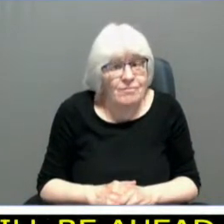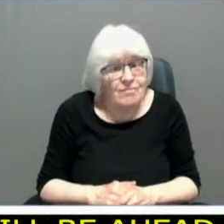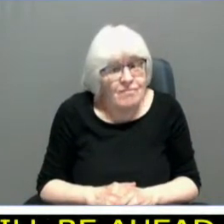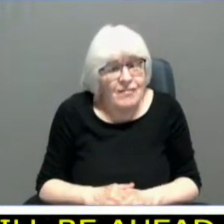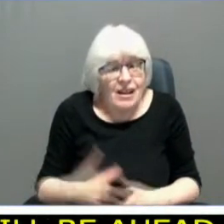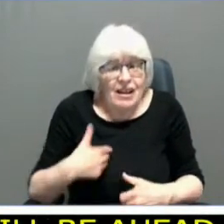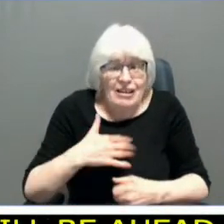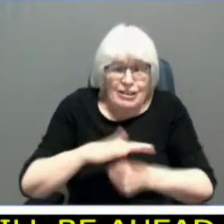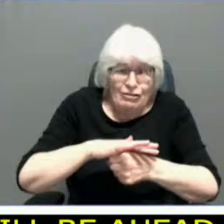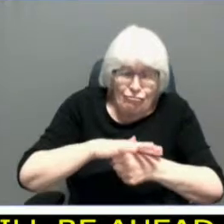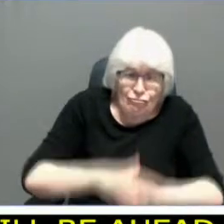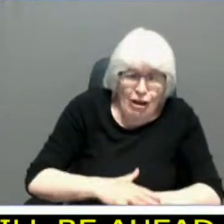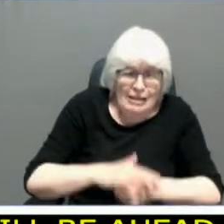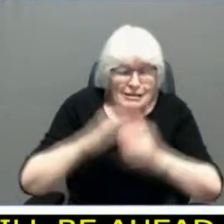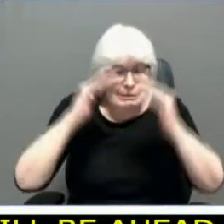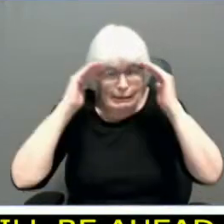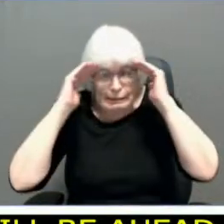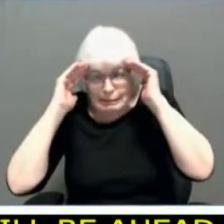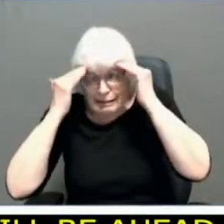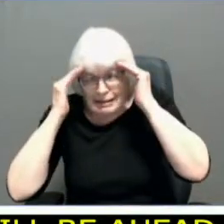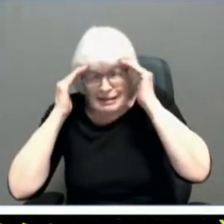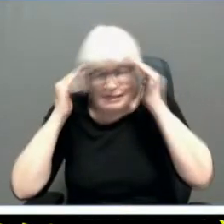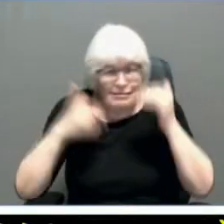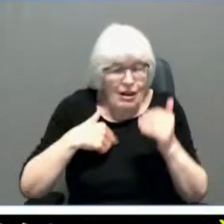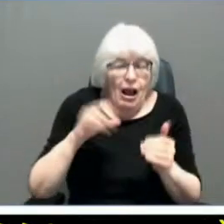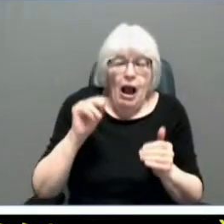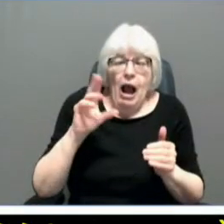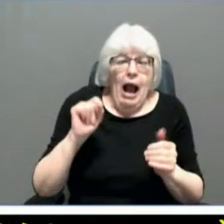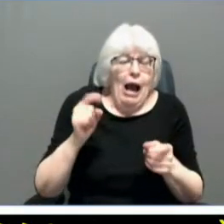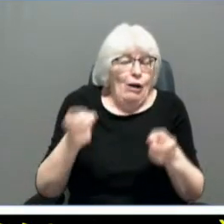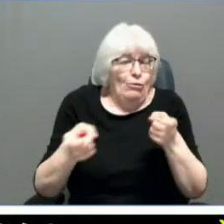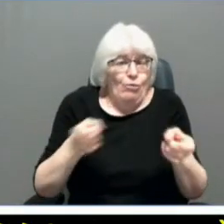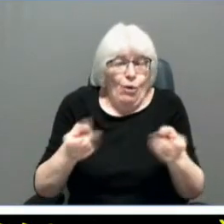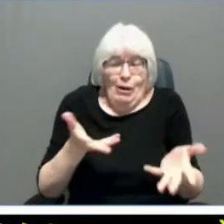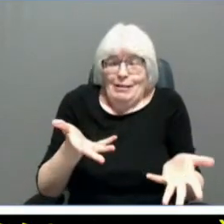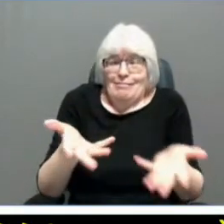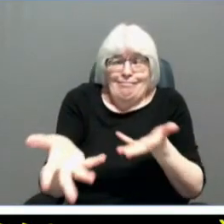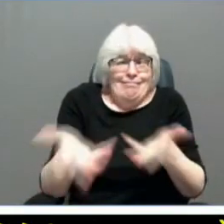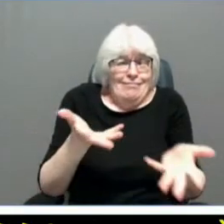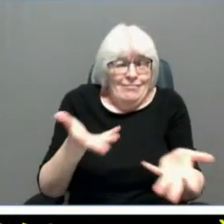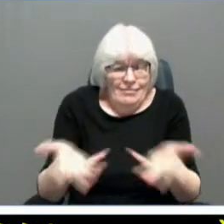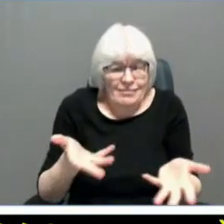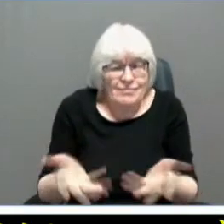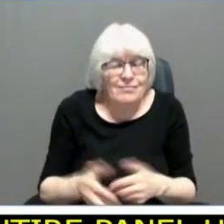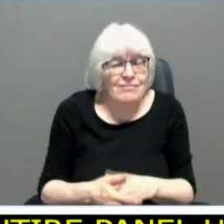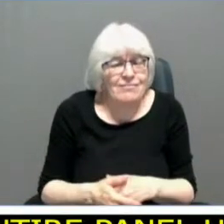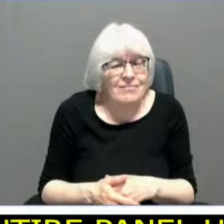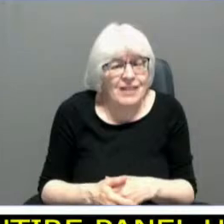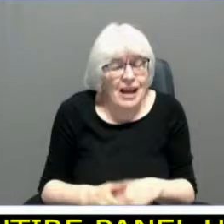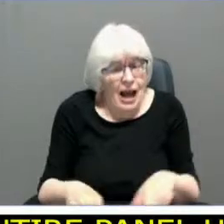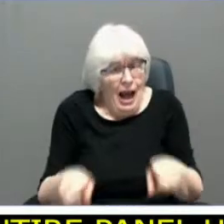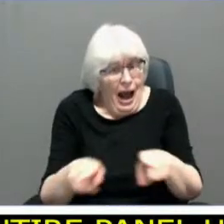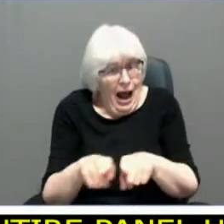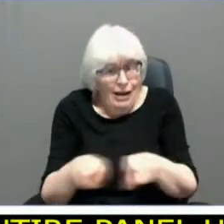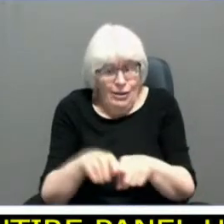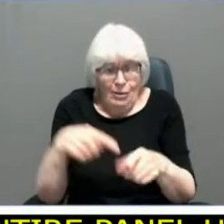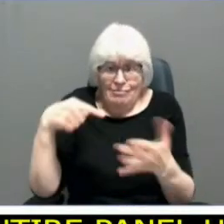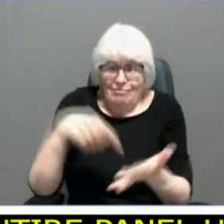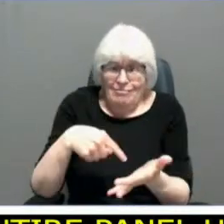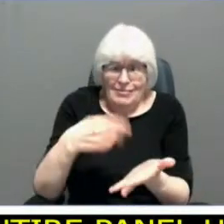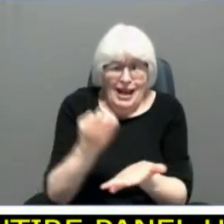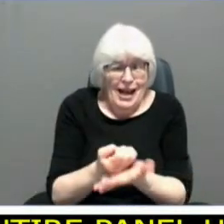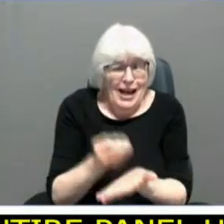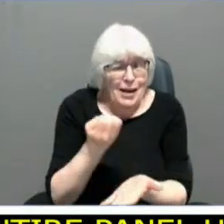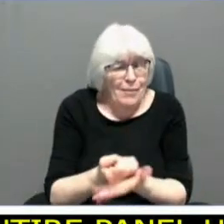our control and geopolitical in nature, combined with the economic realities coming out of a stressed supply chain